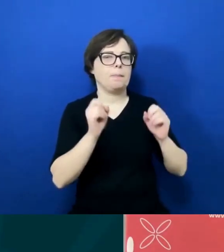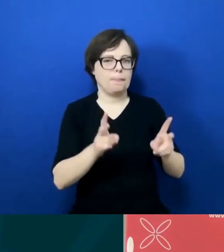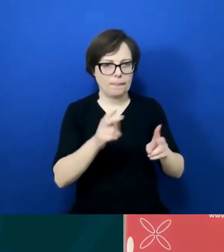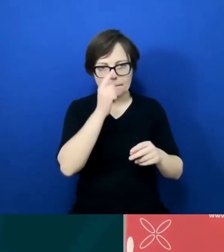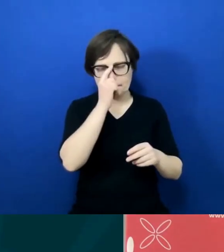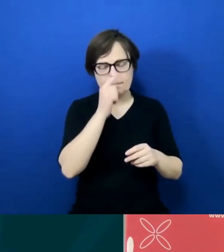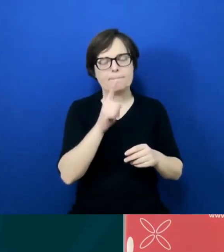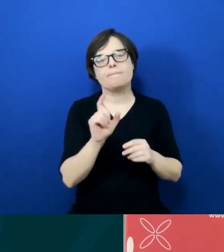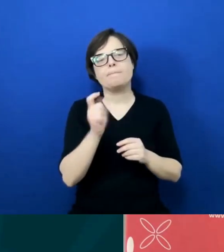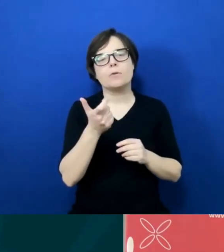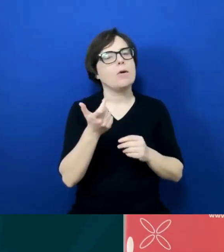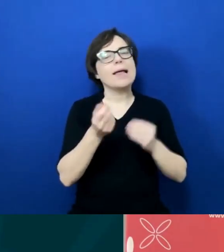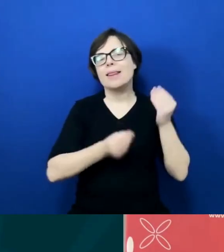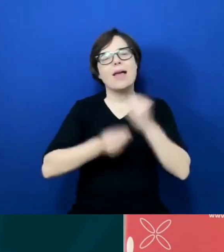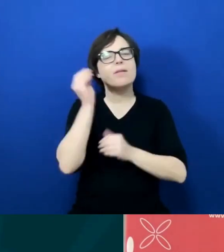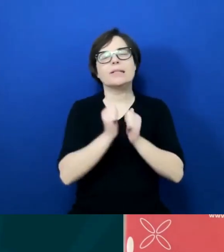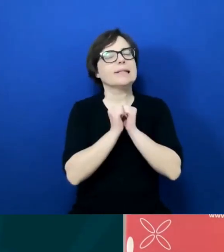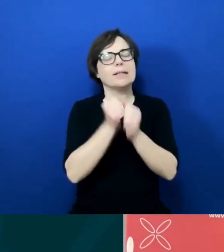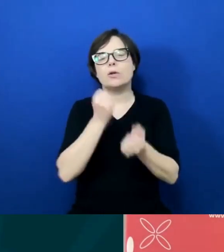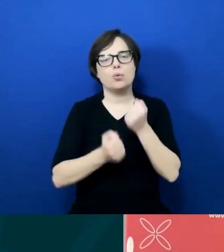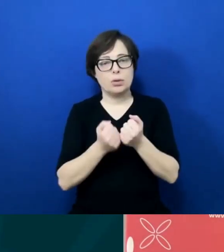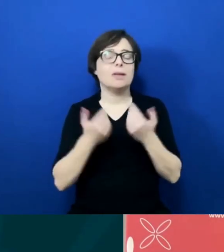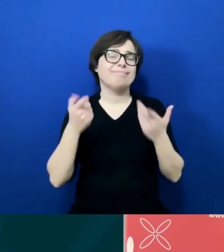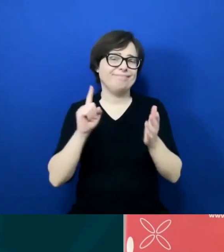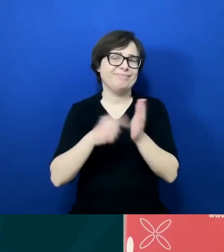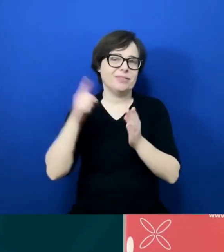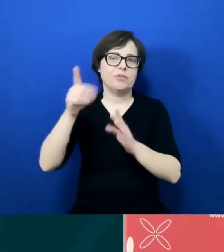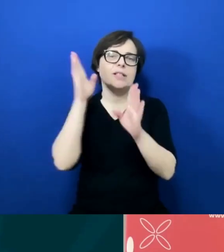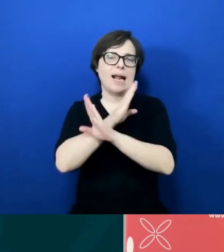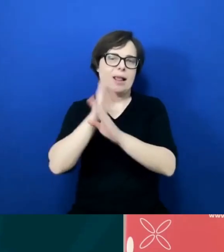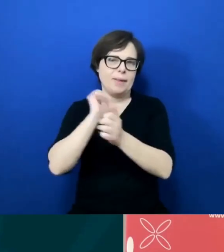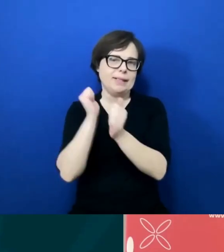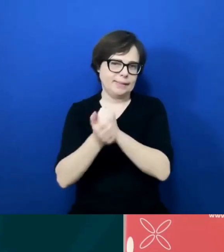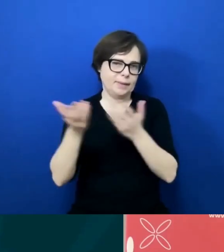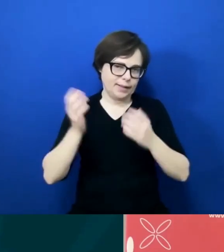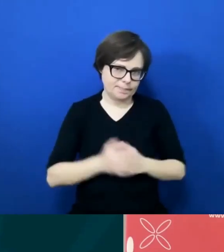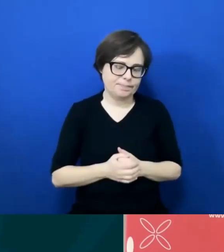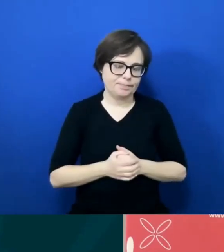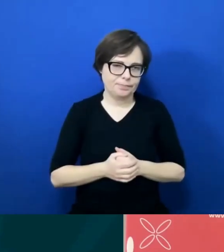cooperation? Yes, so I think the biggest challenge for the moment are the climate change.